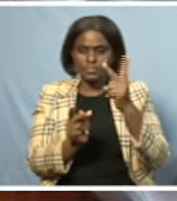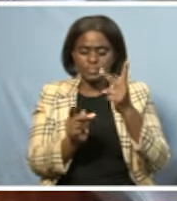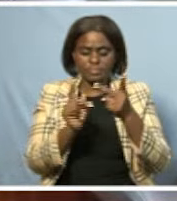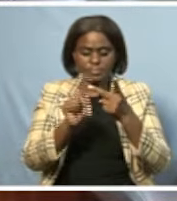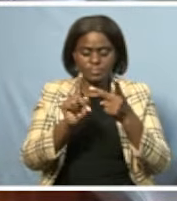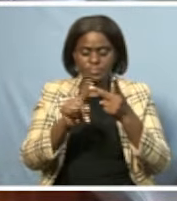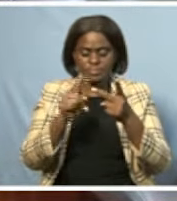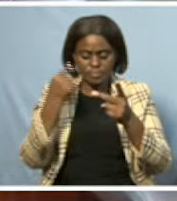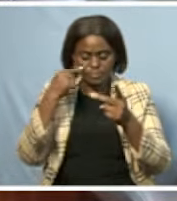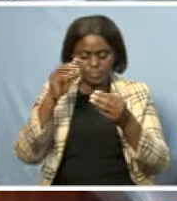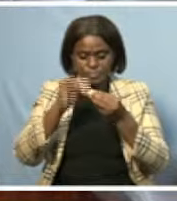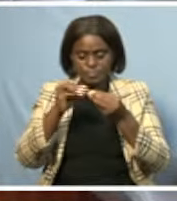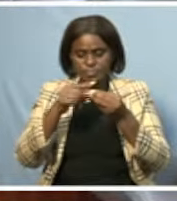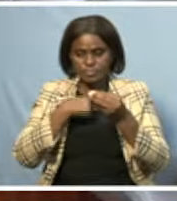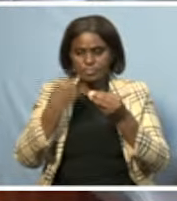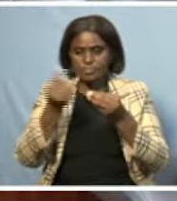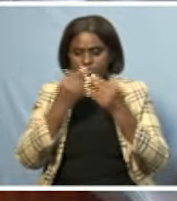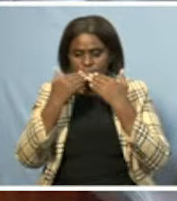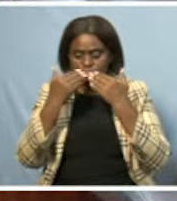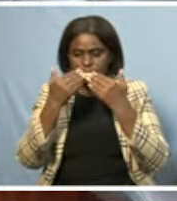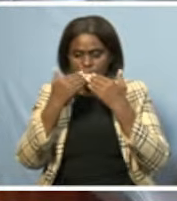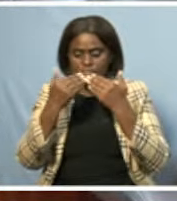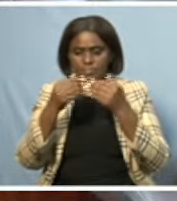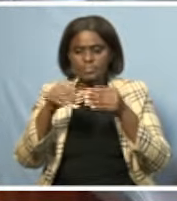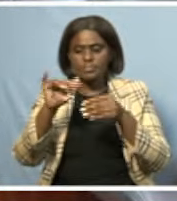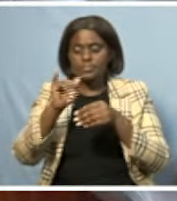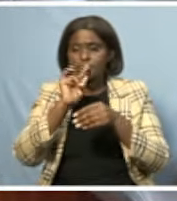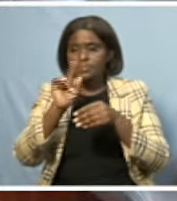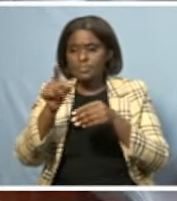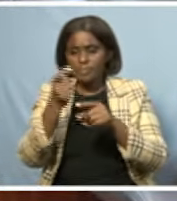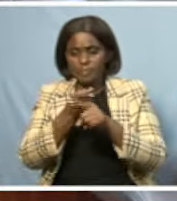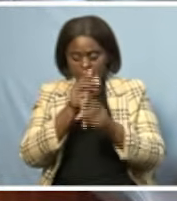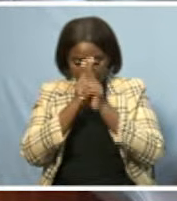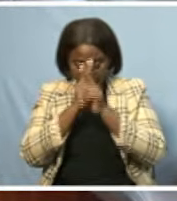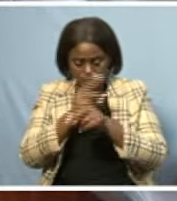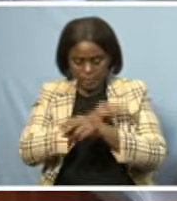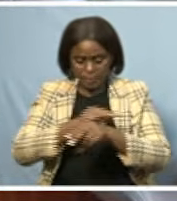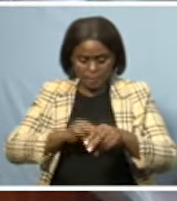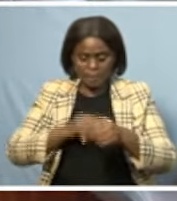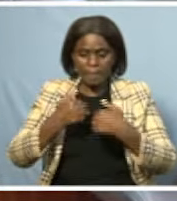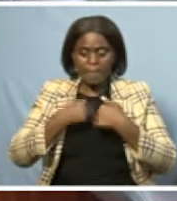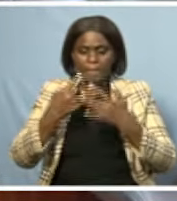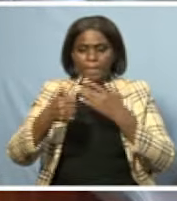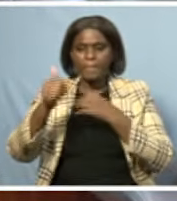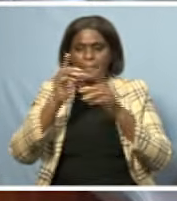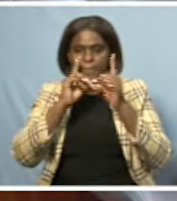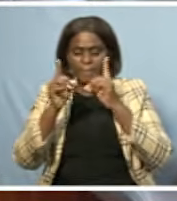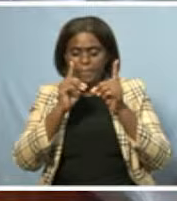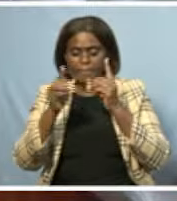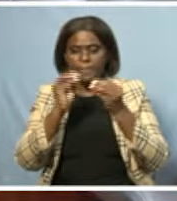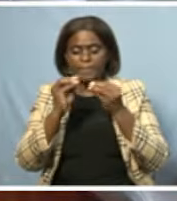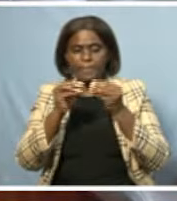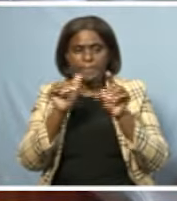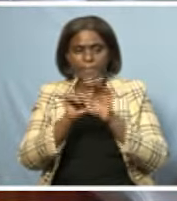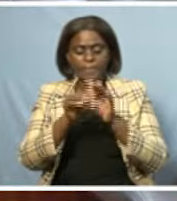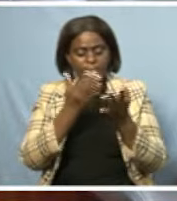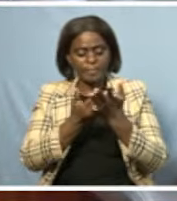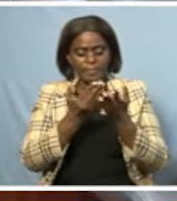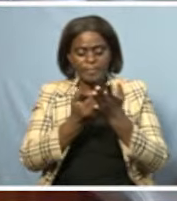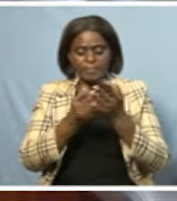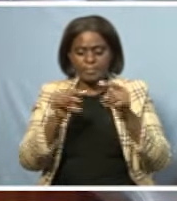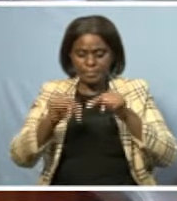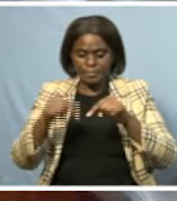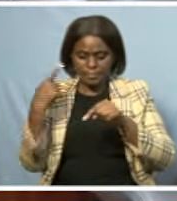I further would like to thank, obviously, the following members that debated on this